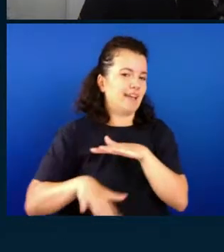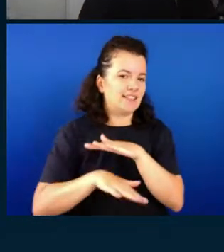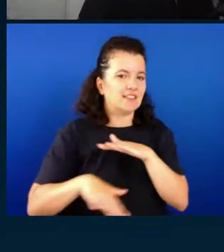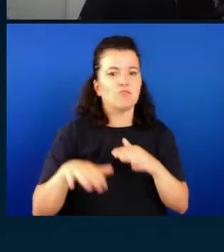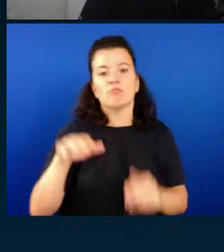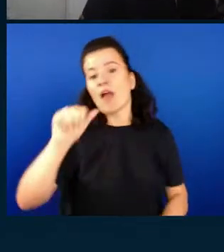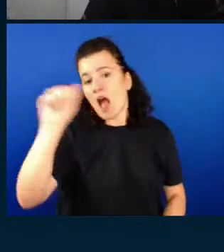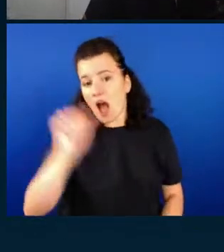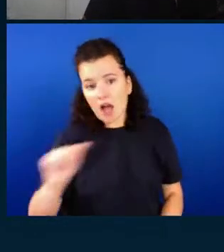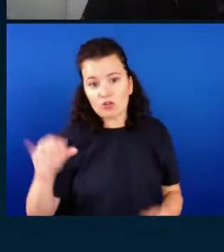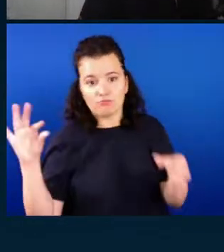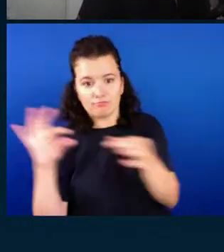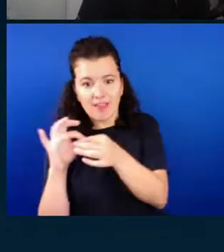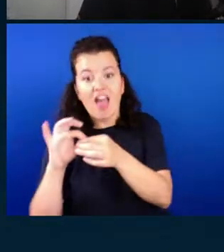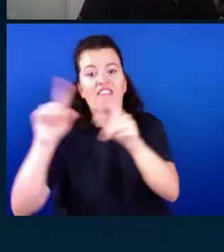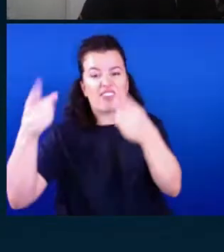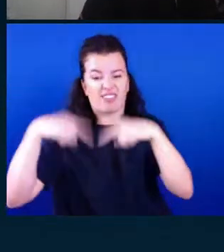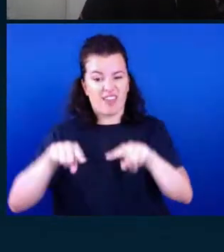is all fancy output.